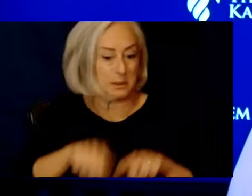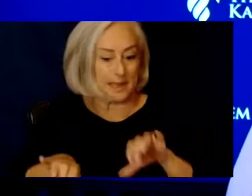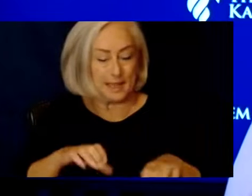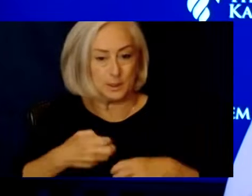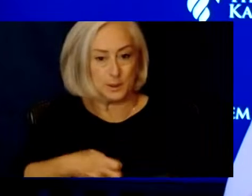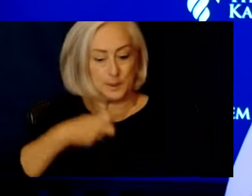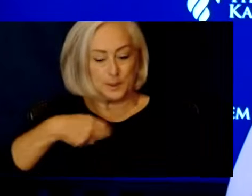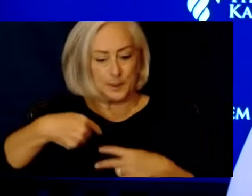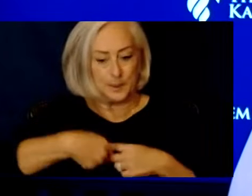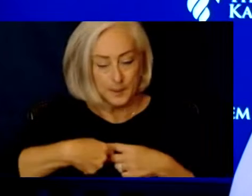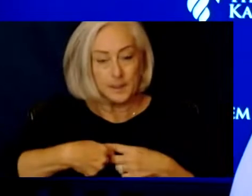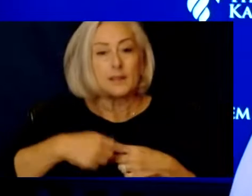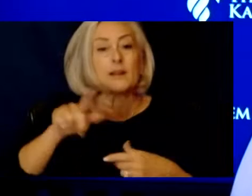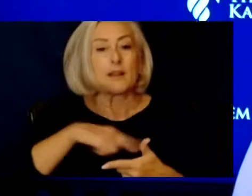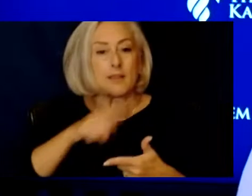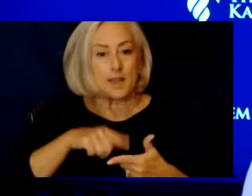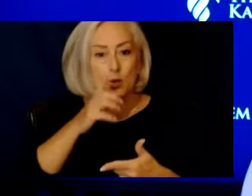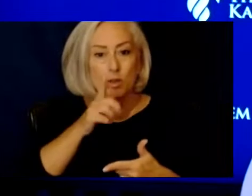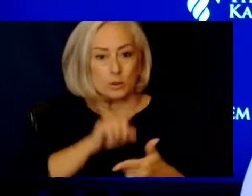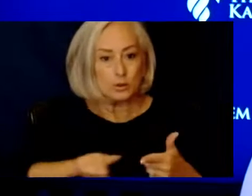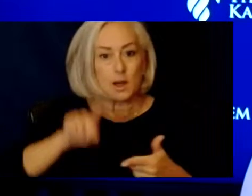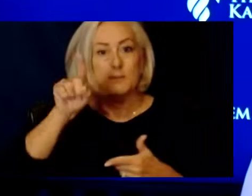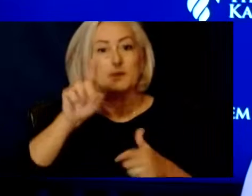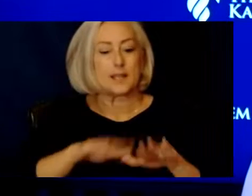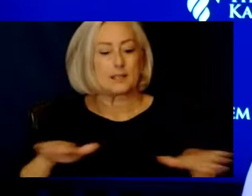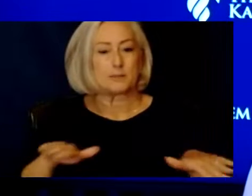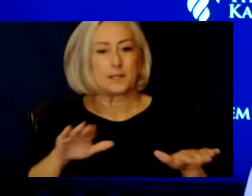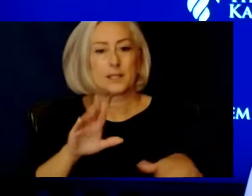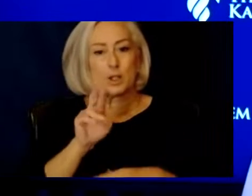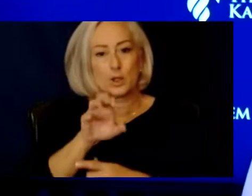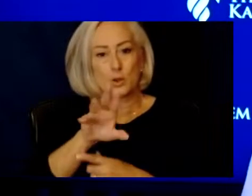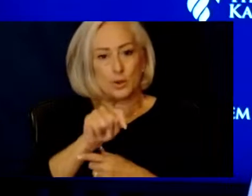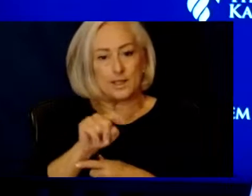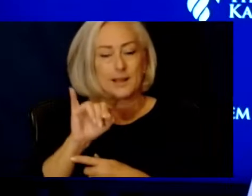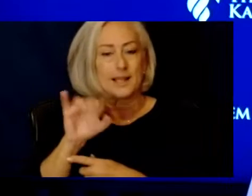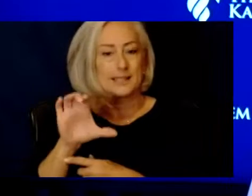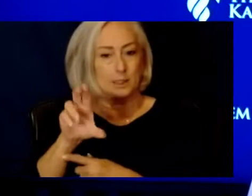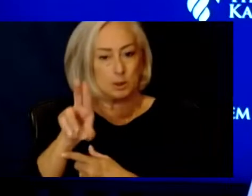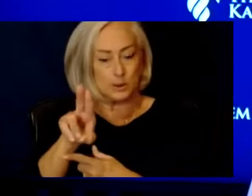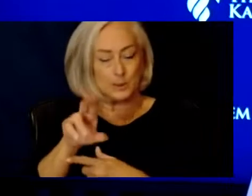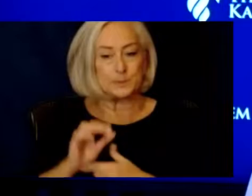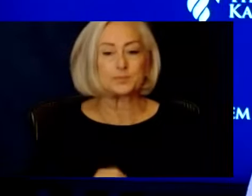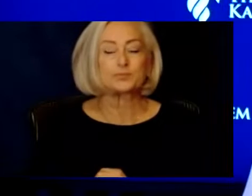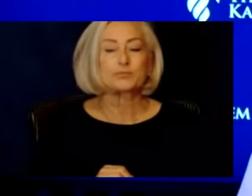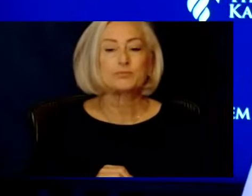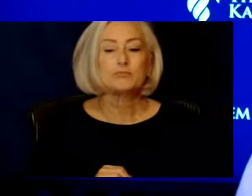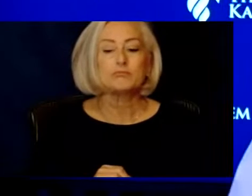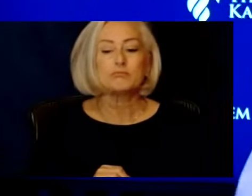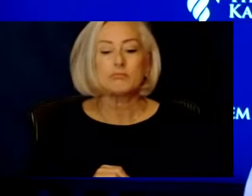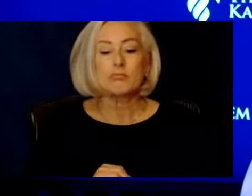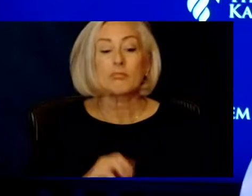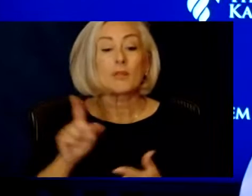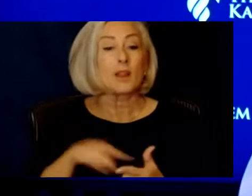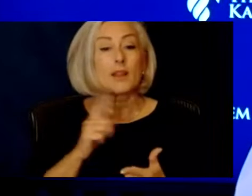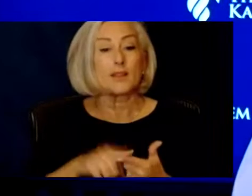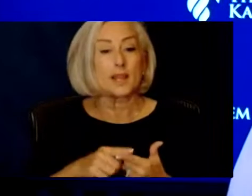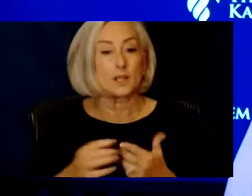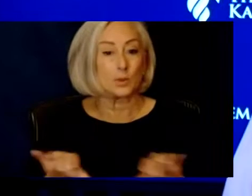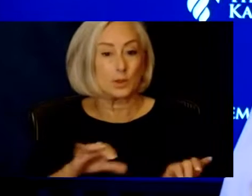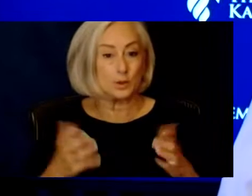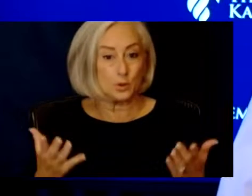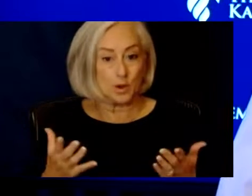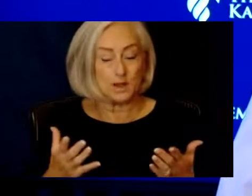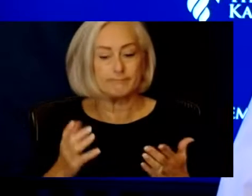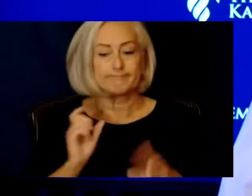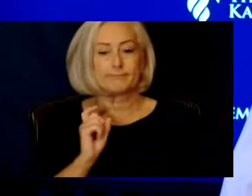we would perform the spinal tap upstairs in the pediatric unit or pediatric ICU. And then we would just what we call empirically, we start antibiotics. And